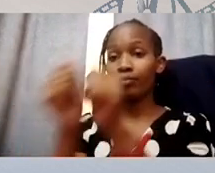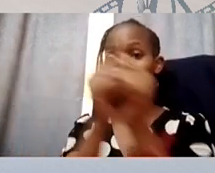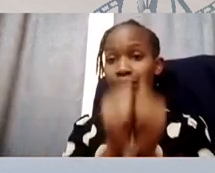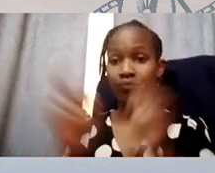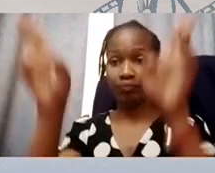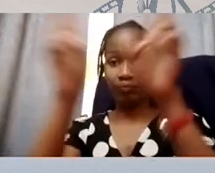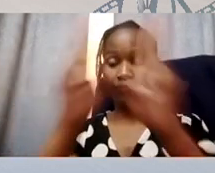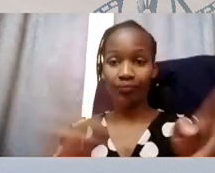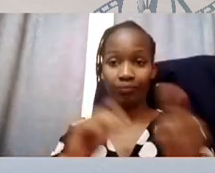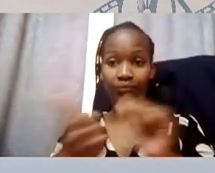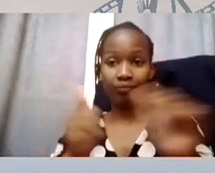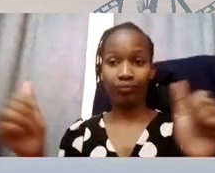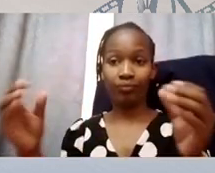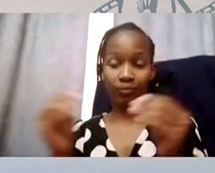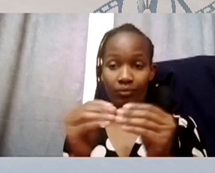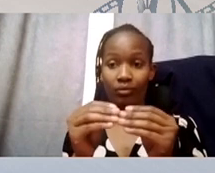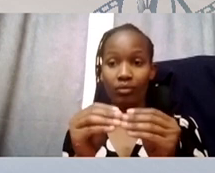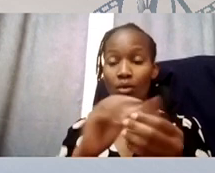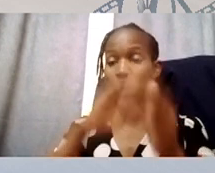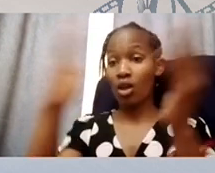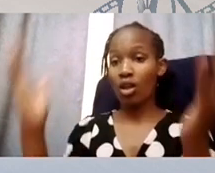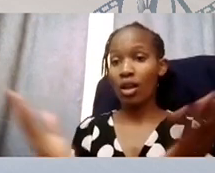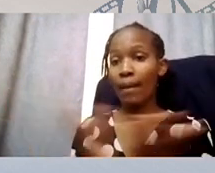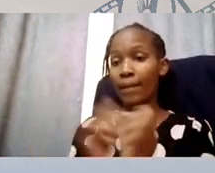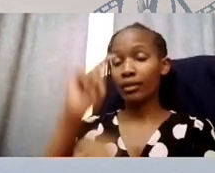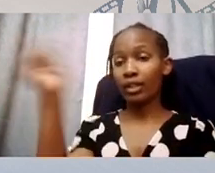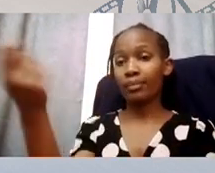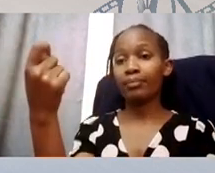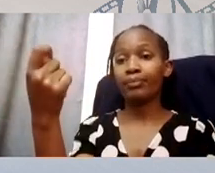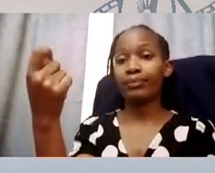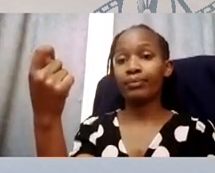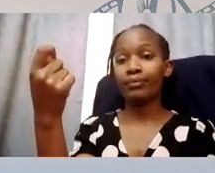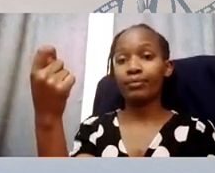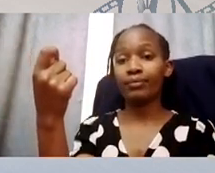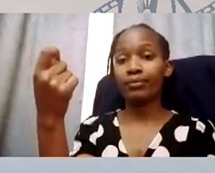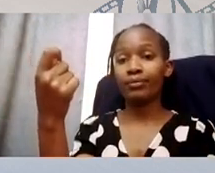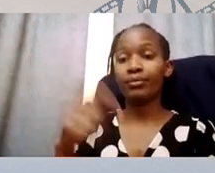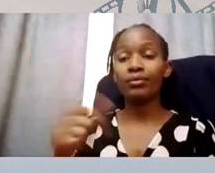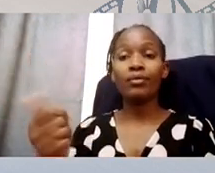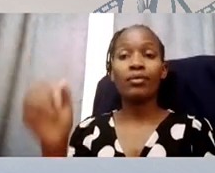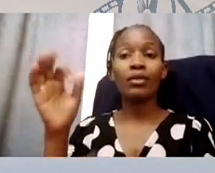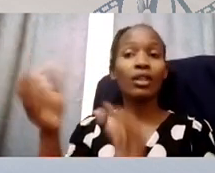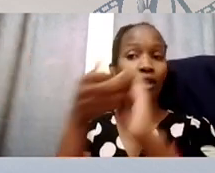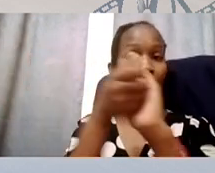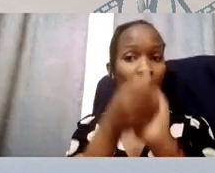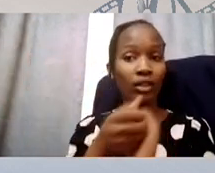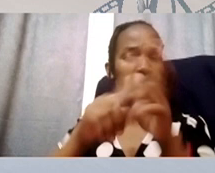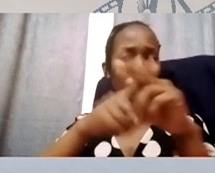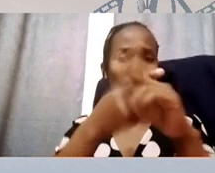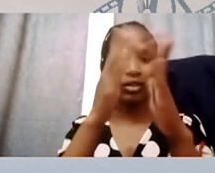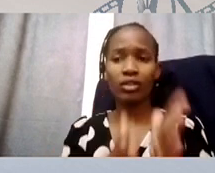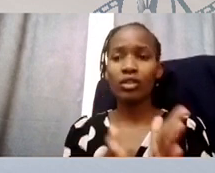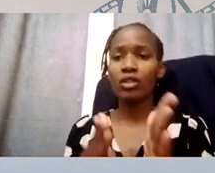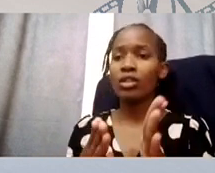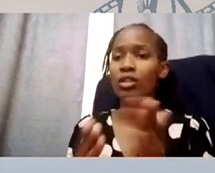Committee, World Athletics, Athletics Kenya, TEGLA LOROUPE Peace Foundation, and other stakeholders to nurture